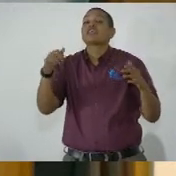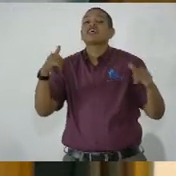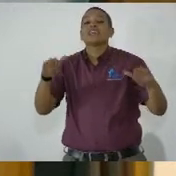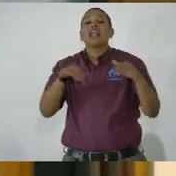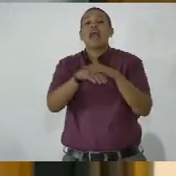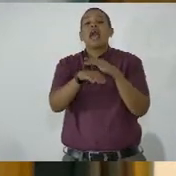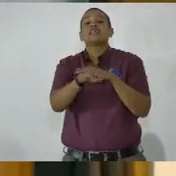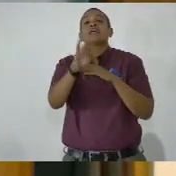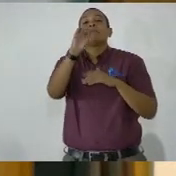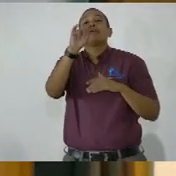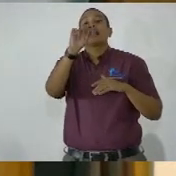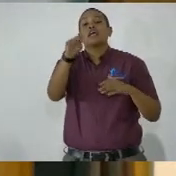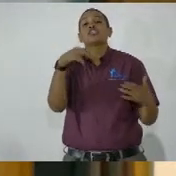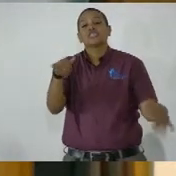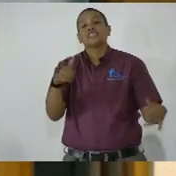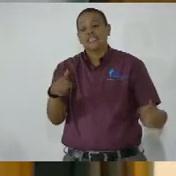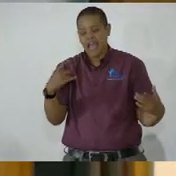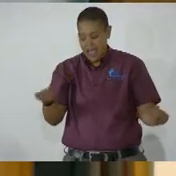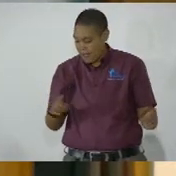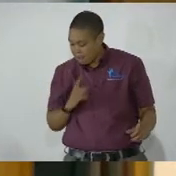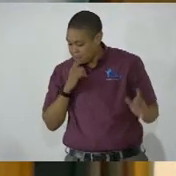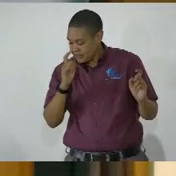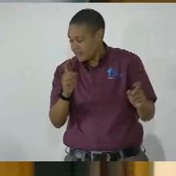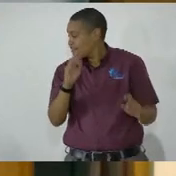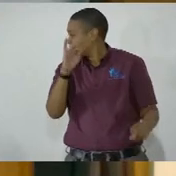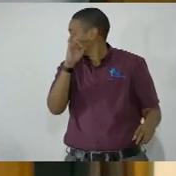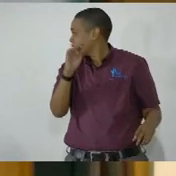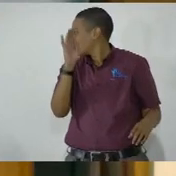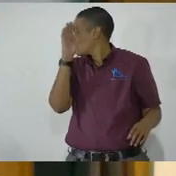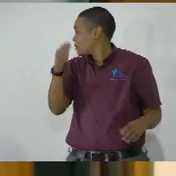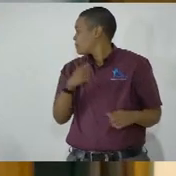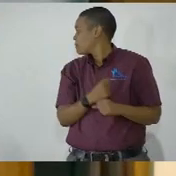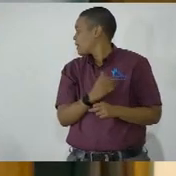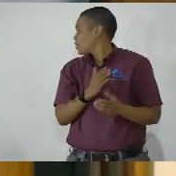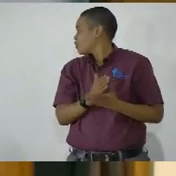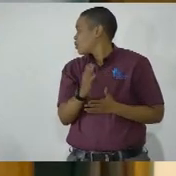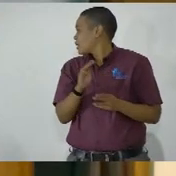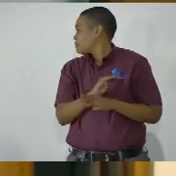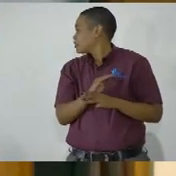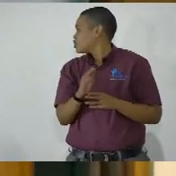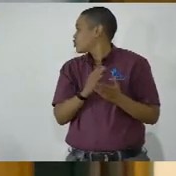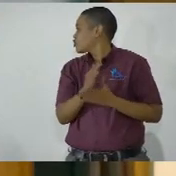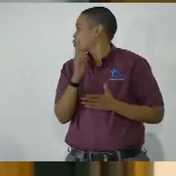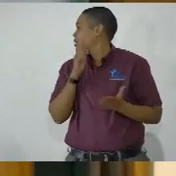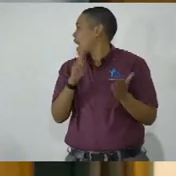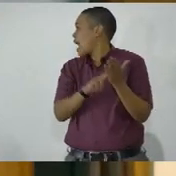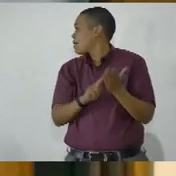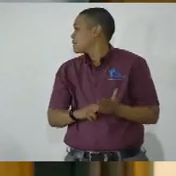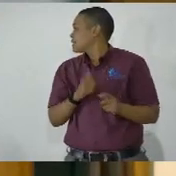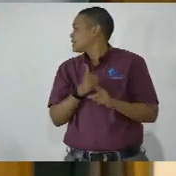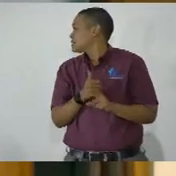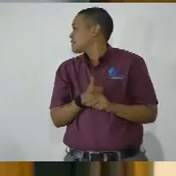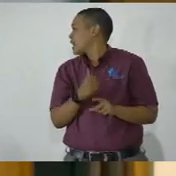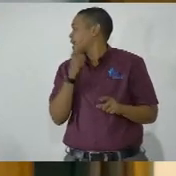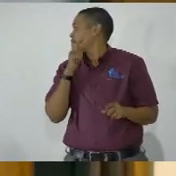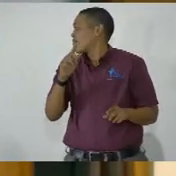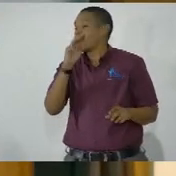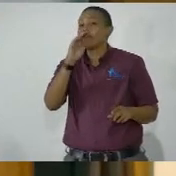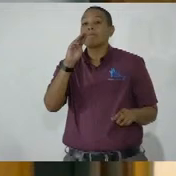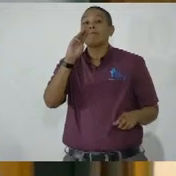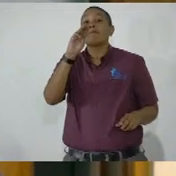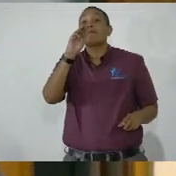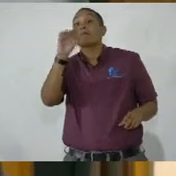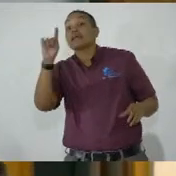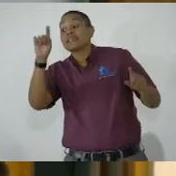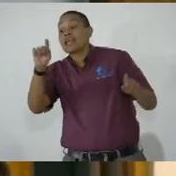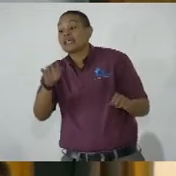can still access mediation. Payment to the mediator will be made by the Ministry through the application of a means test similar